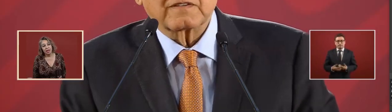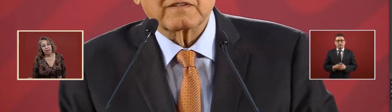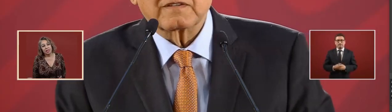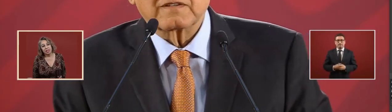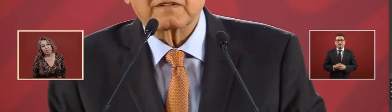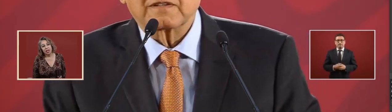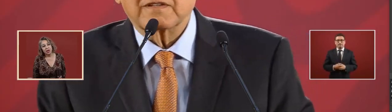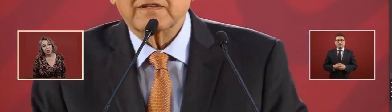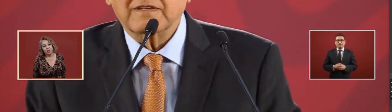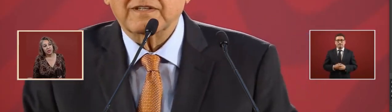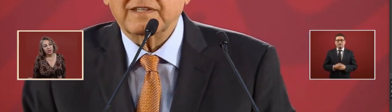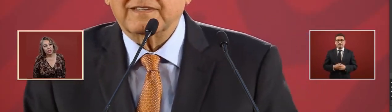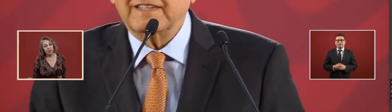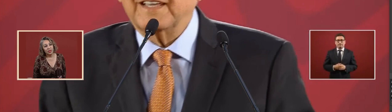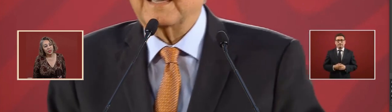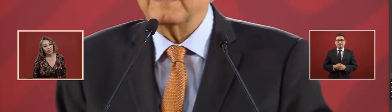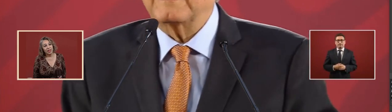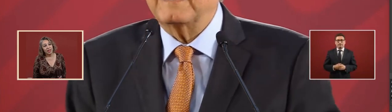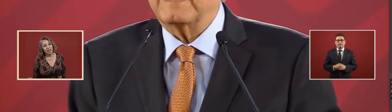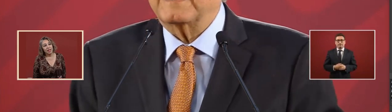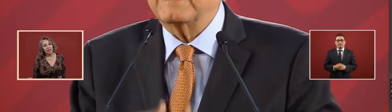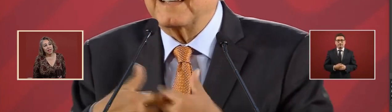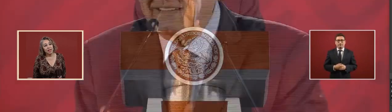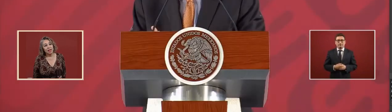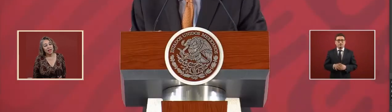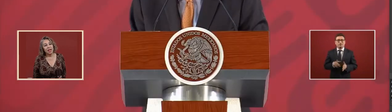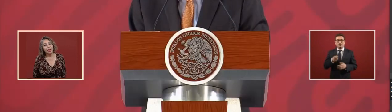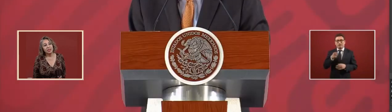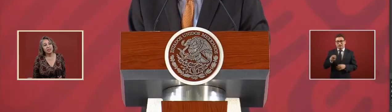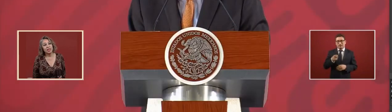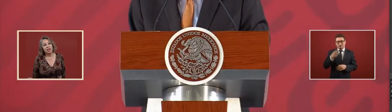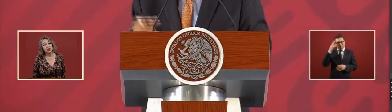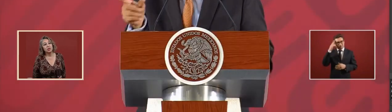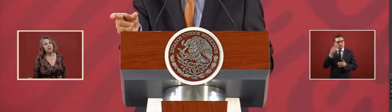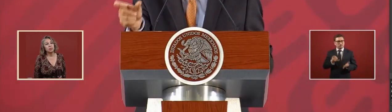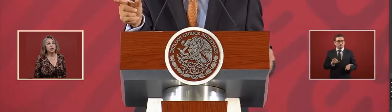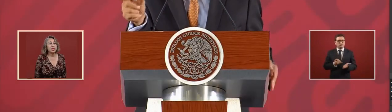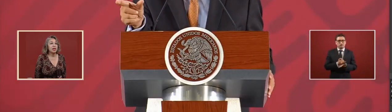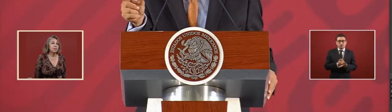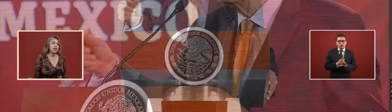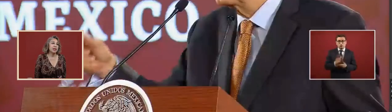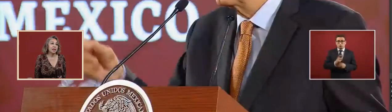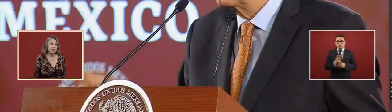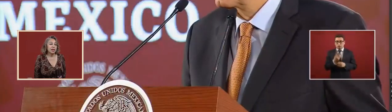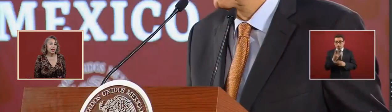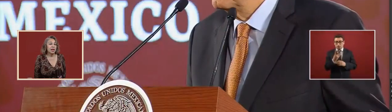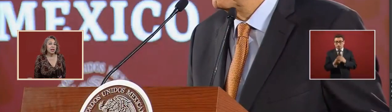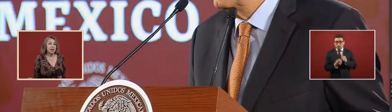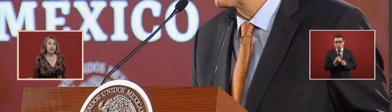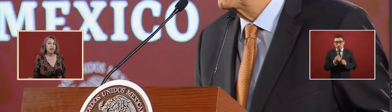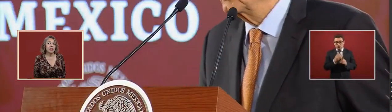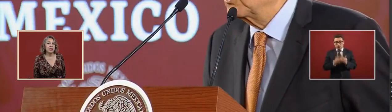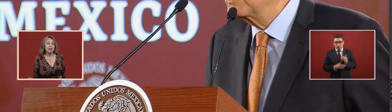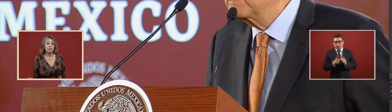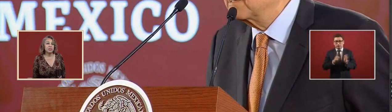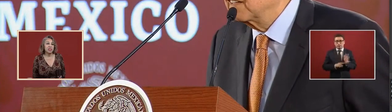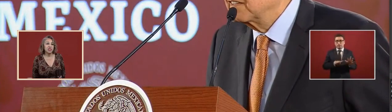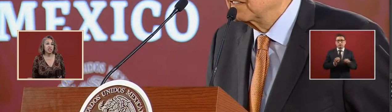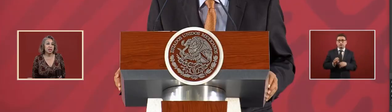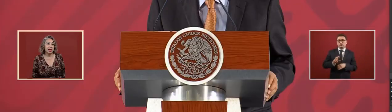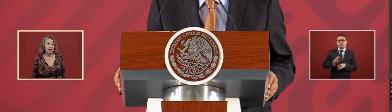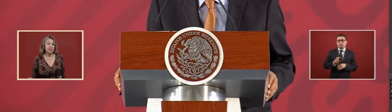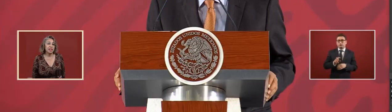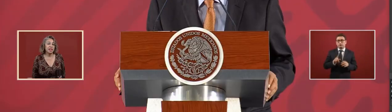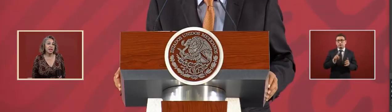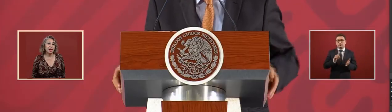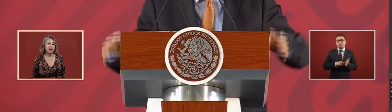entonces so tenía que decidir a quién dejar he had to decide who to put him in periodo. In the position